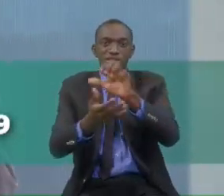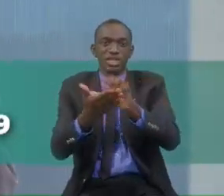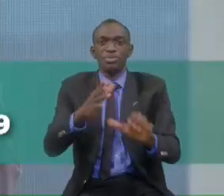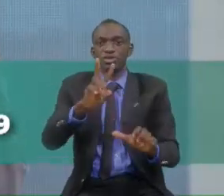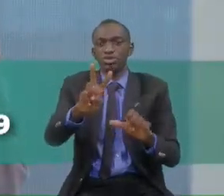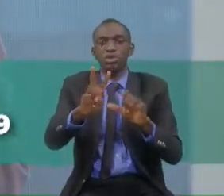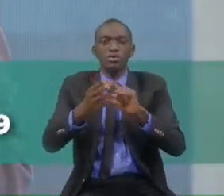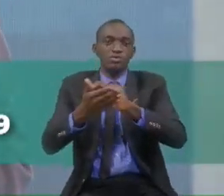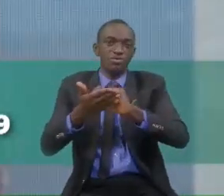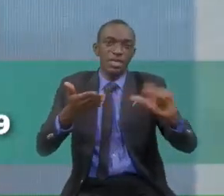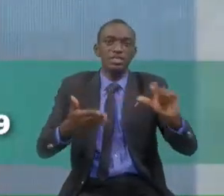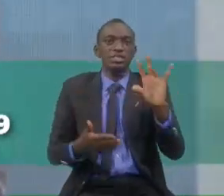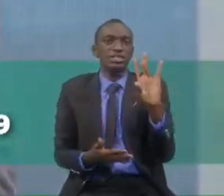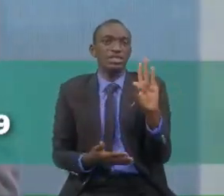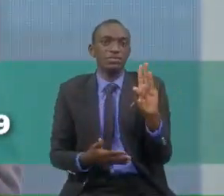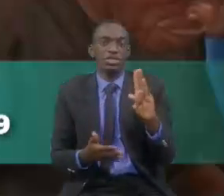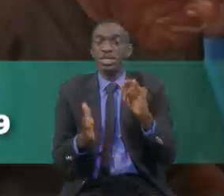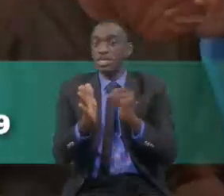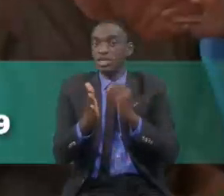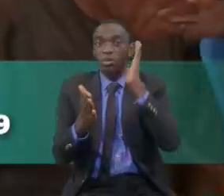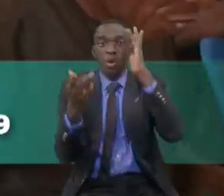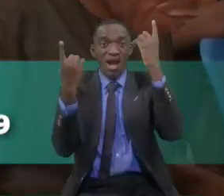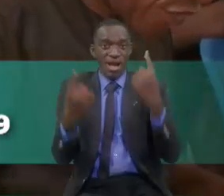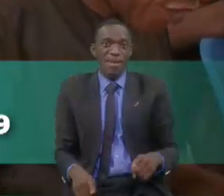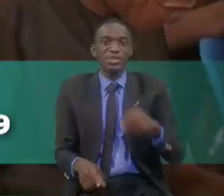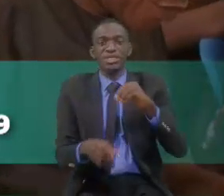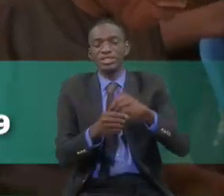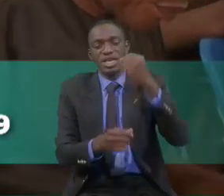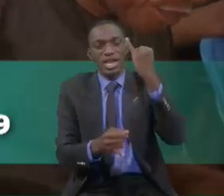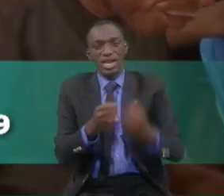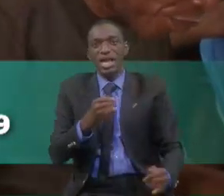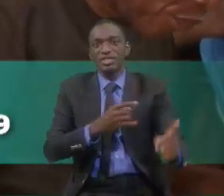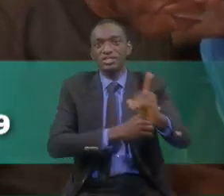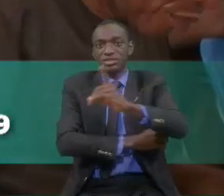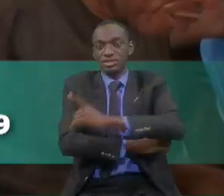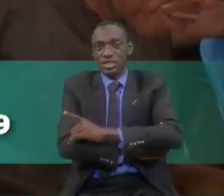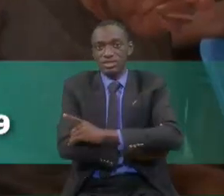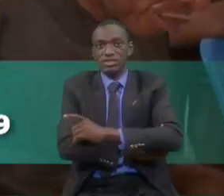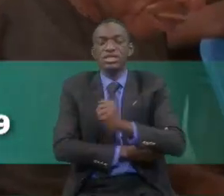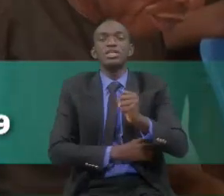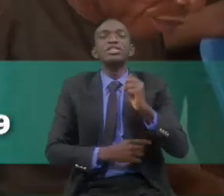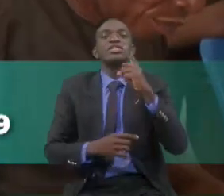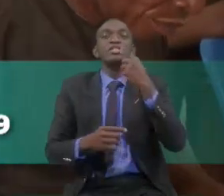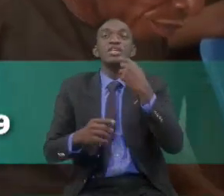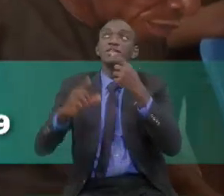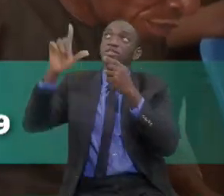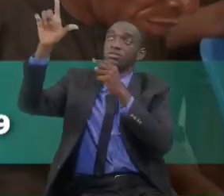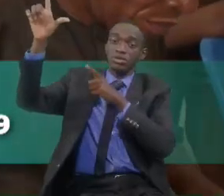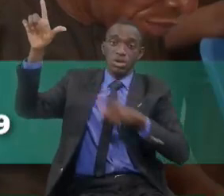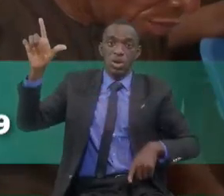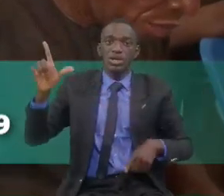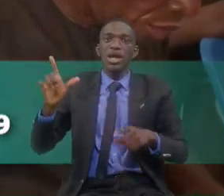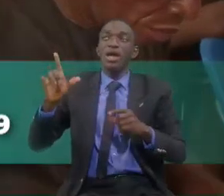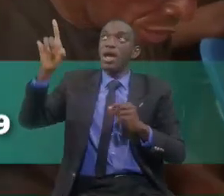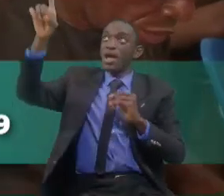to pass in the last days, says God. Then he says that I will pour